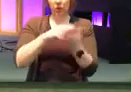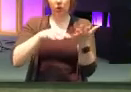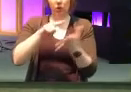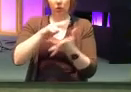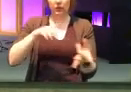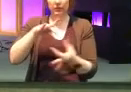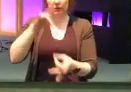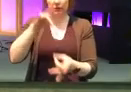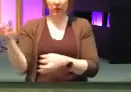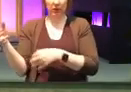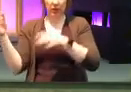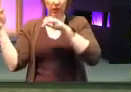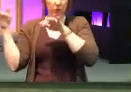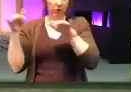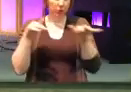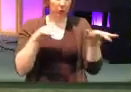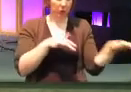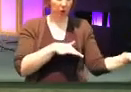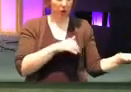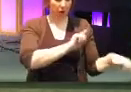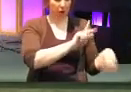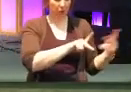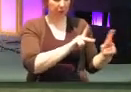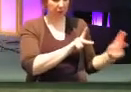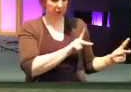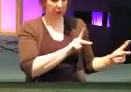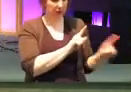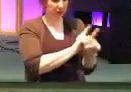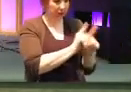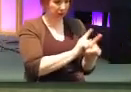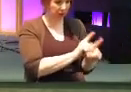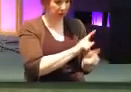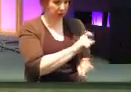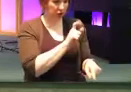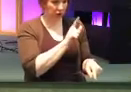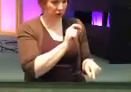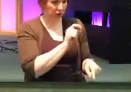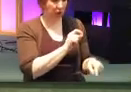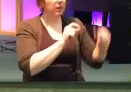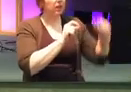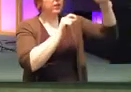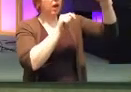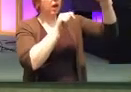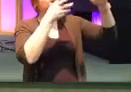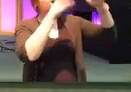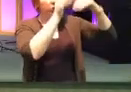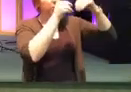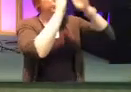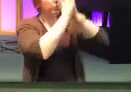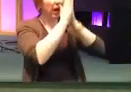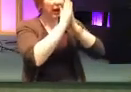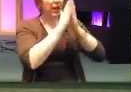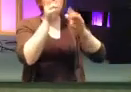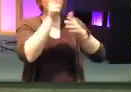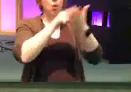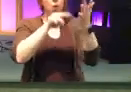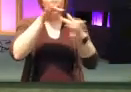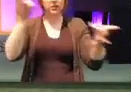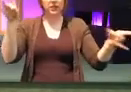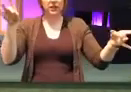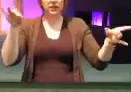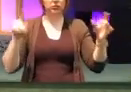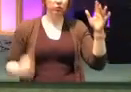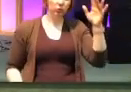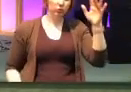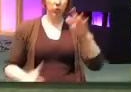Acts chapter 2, they were all in one accord. The disciples, the 120 in the upper room, they prayed, and the Holy Spirit